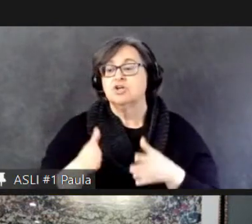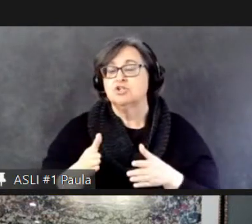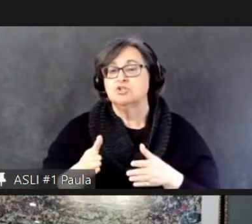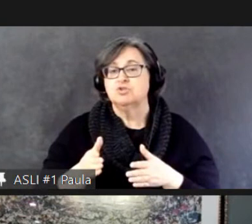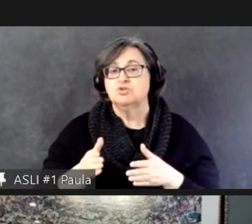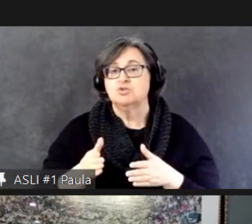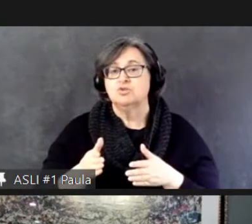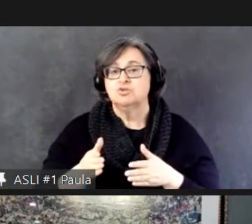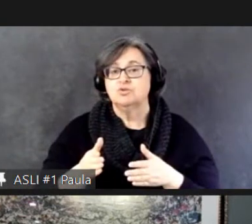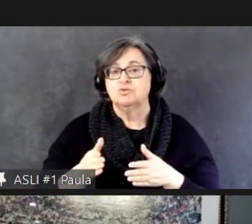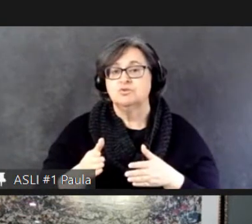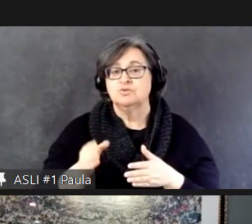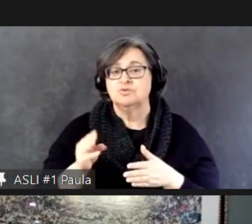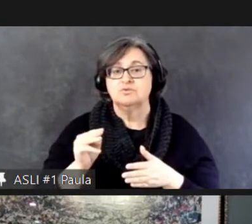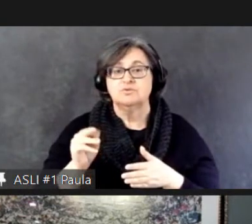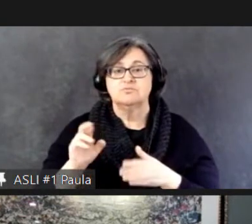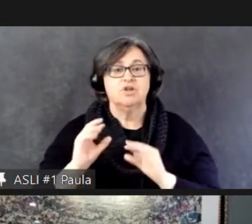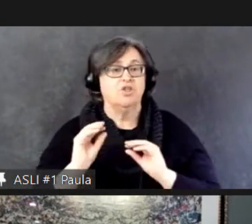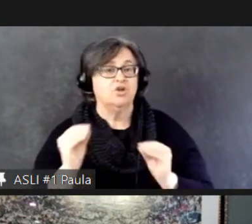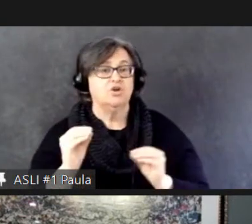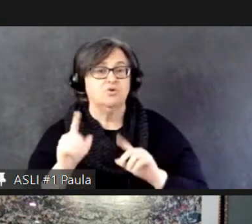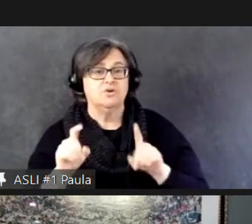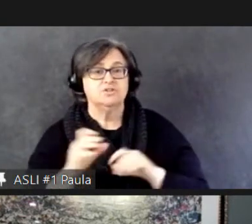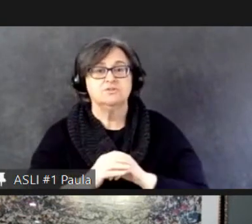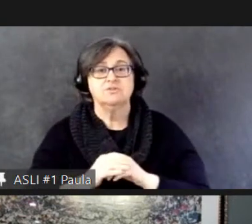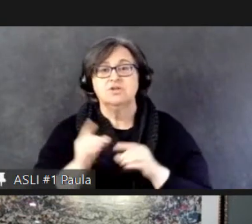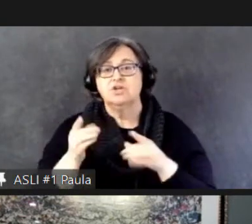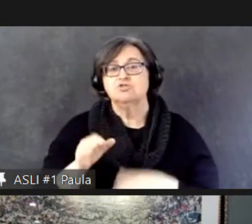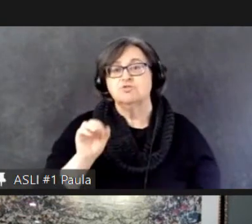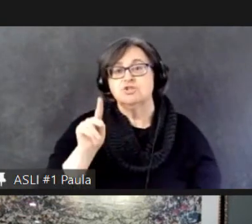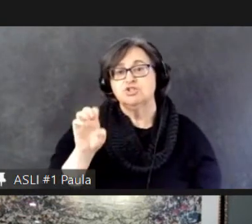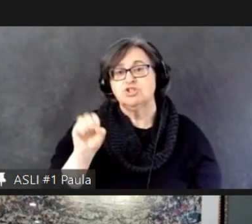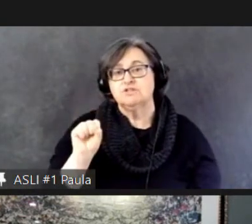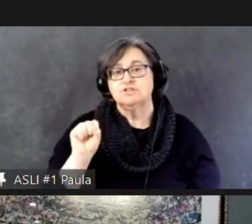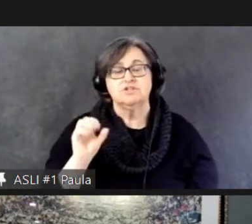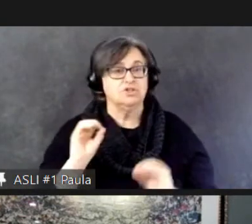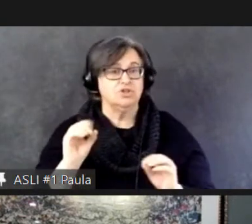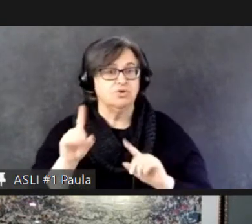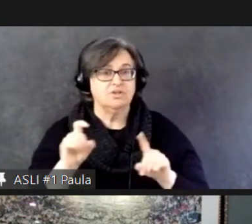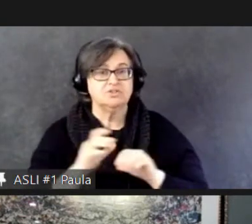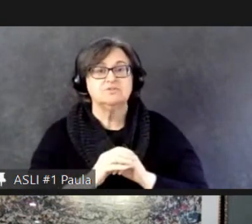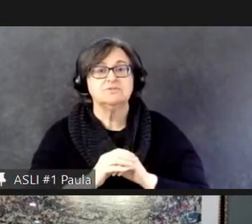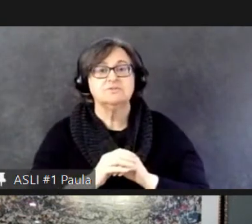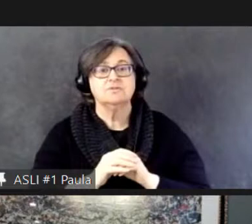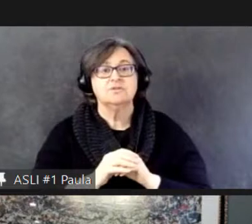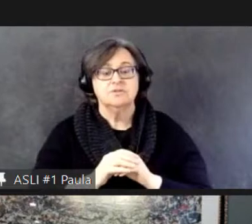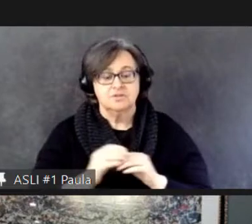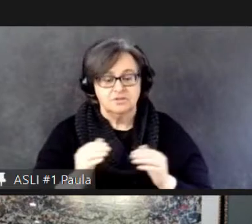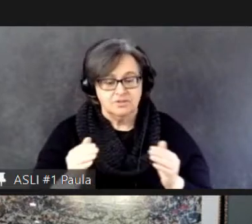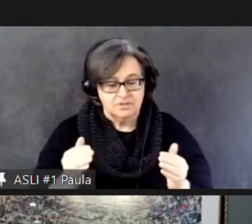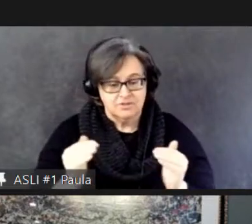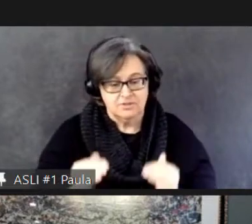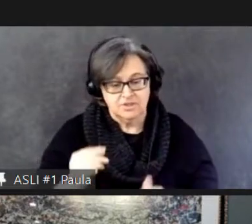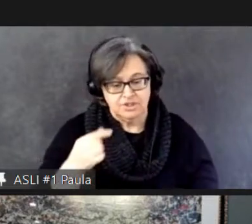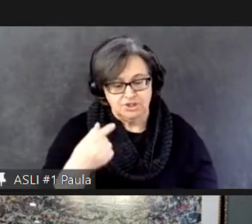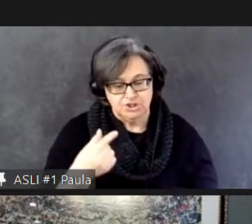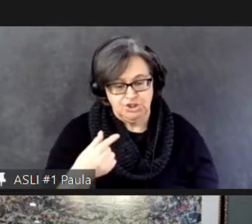Director No question. Director Jakes. No questions. Okay,